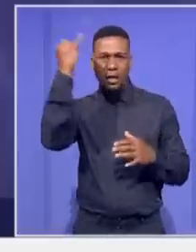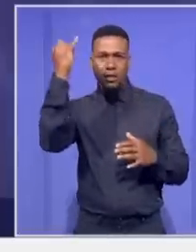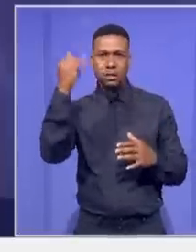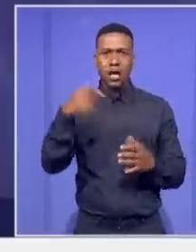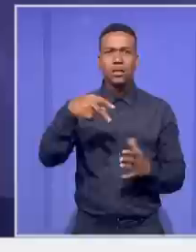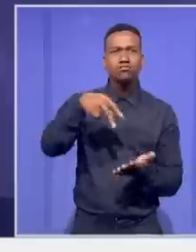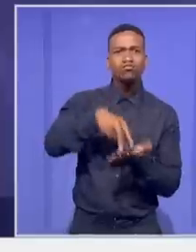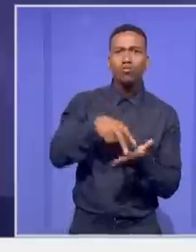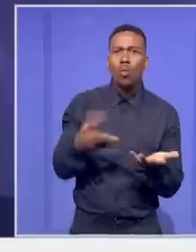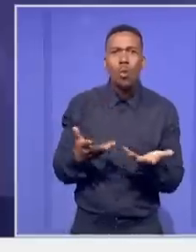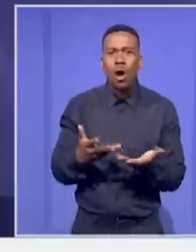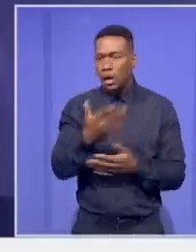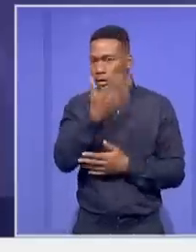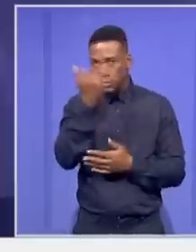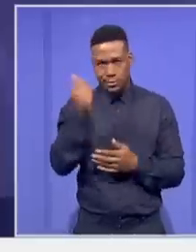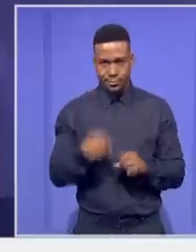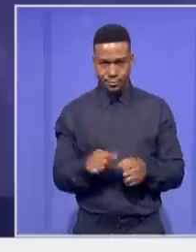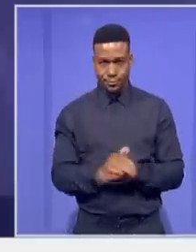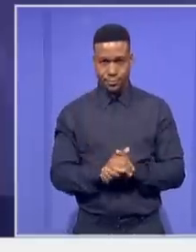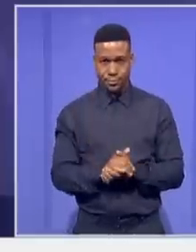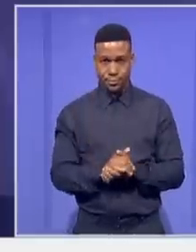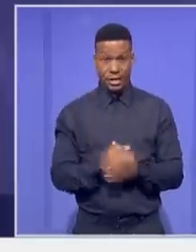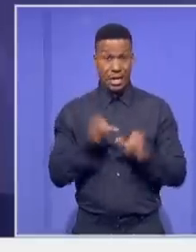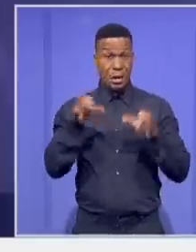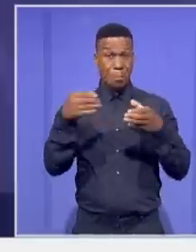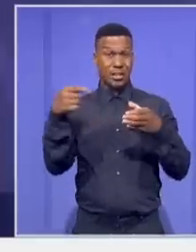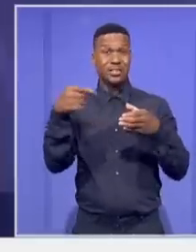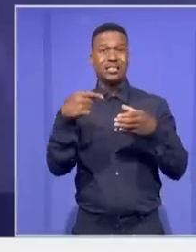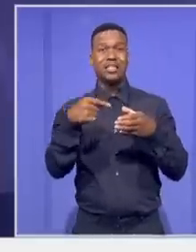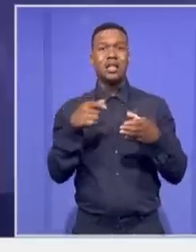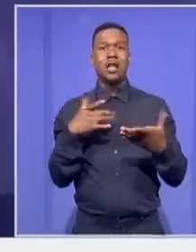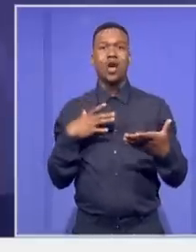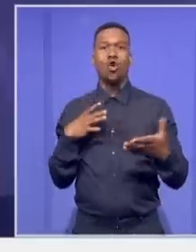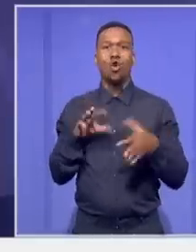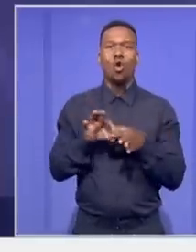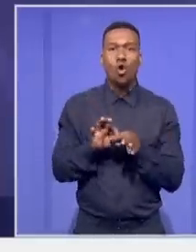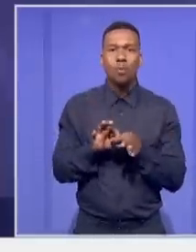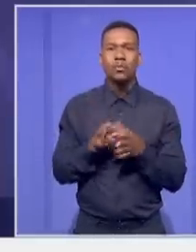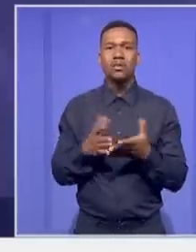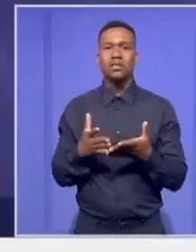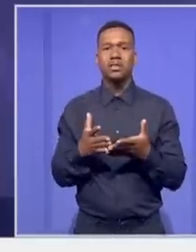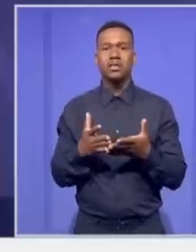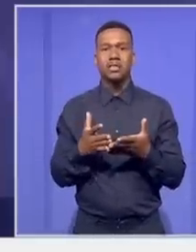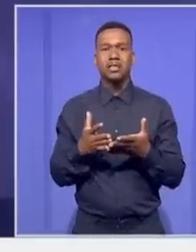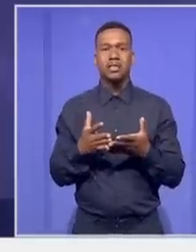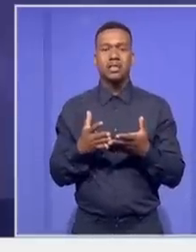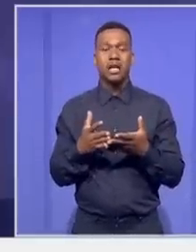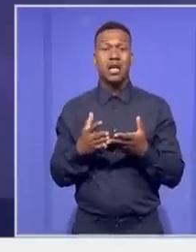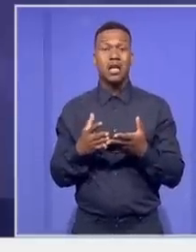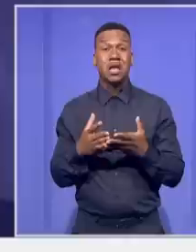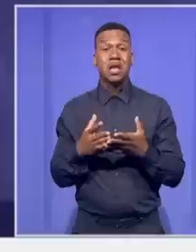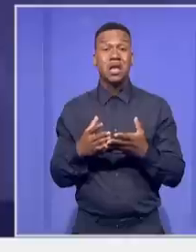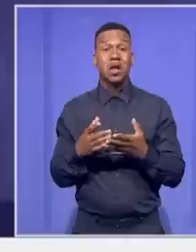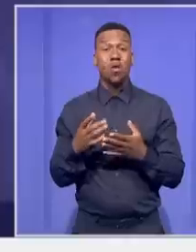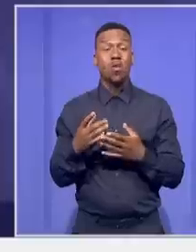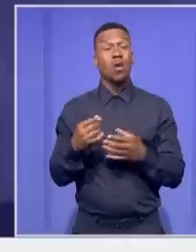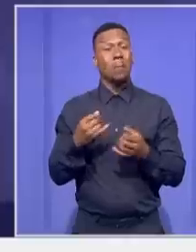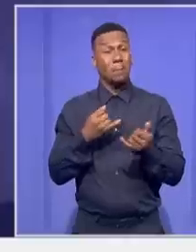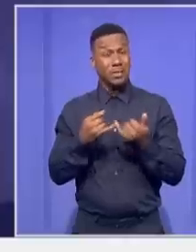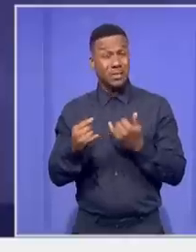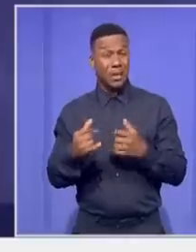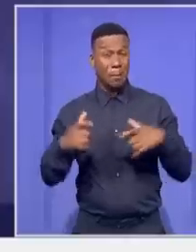issue, and a party that had committed the number one cardinal sin in politics and taken voters for